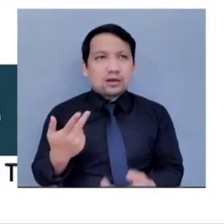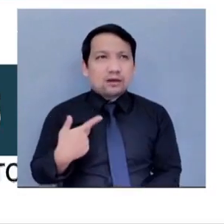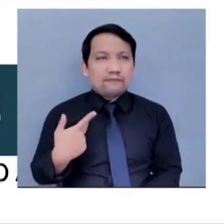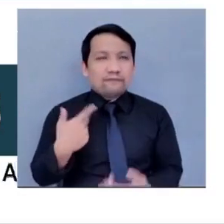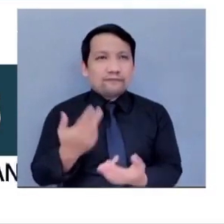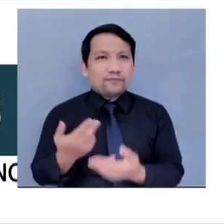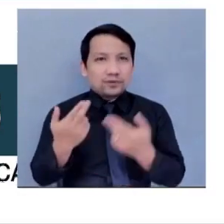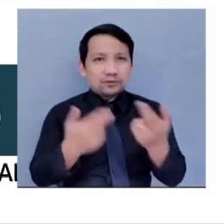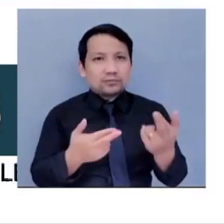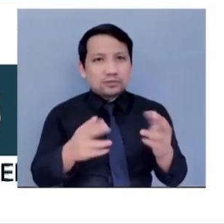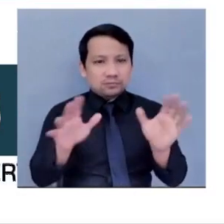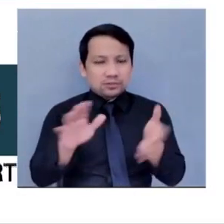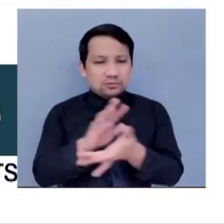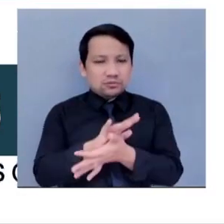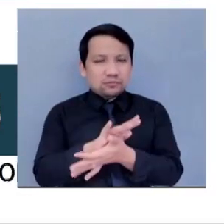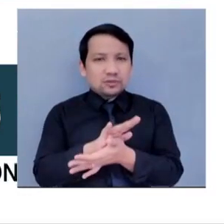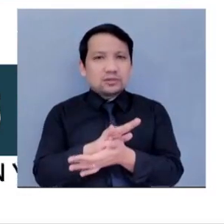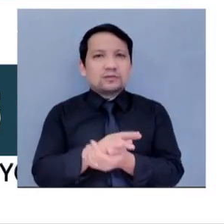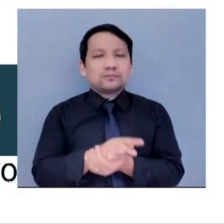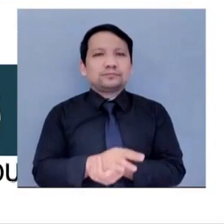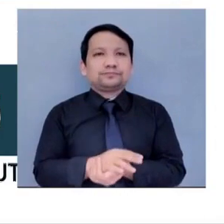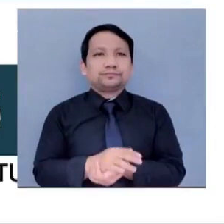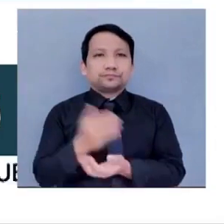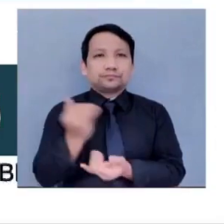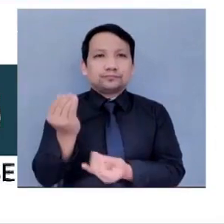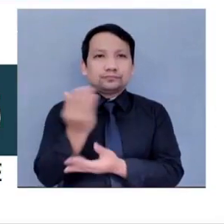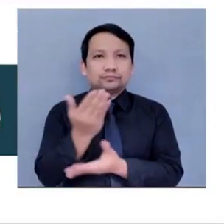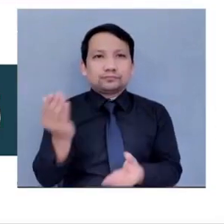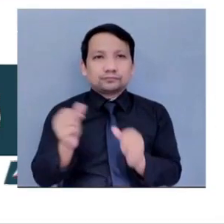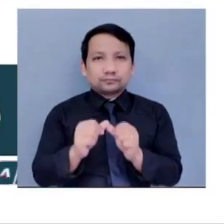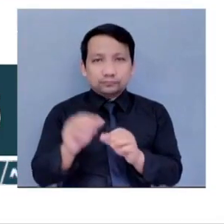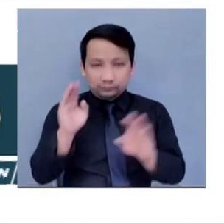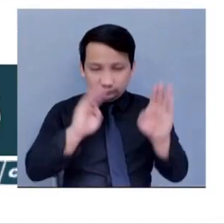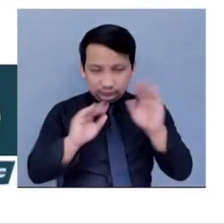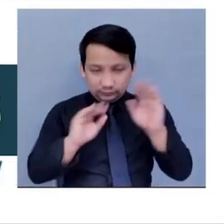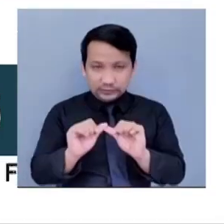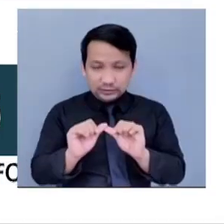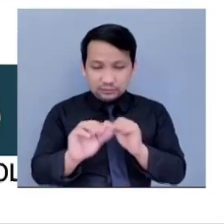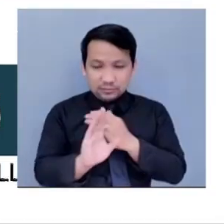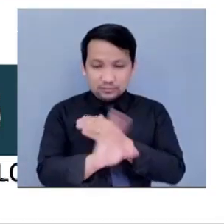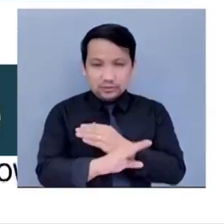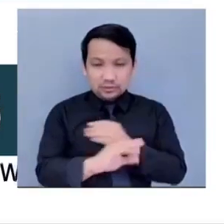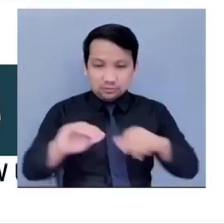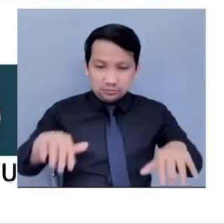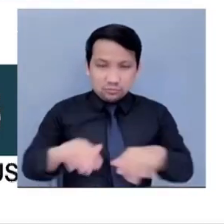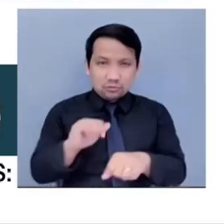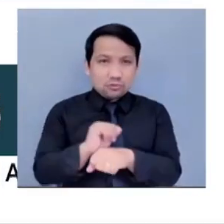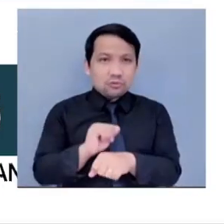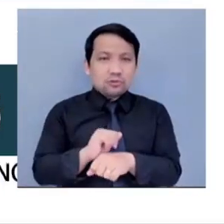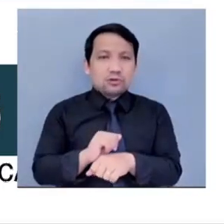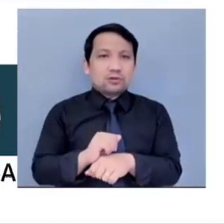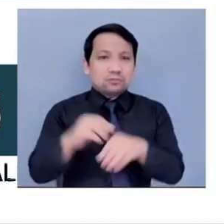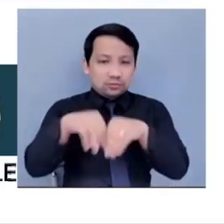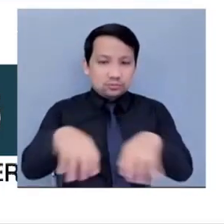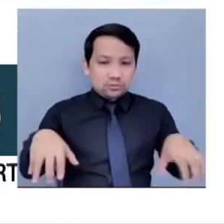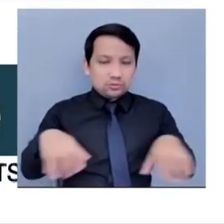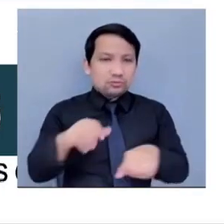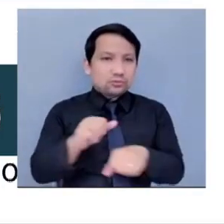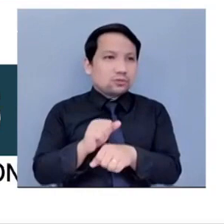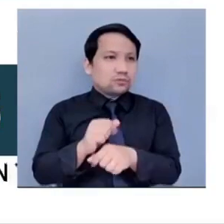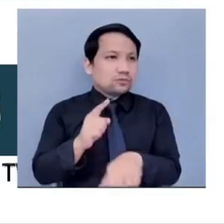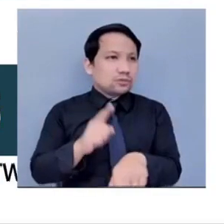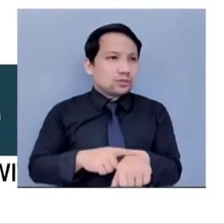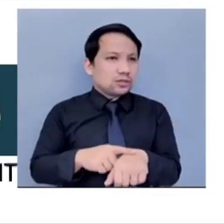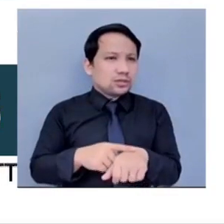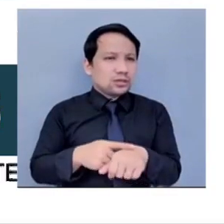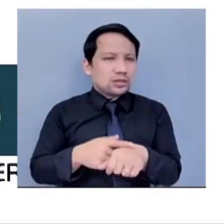to this COVID problem. And now, back then, the problem was the lack of jobs, there were job losses, the loss of livelihood, less